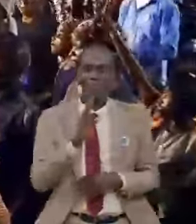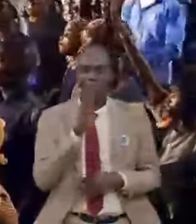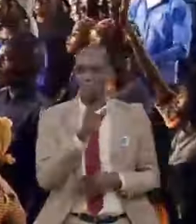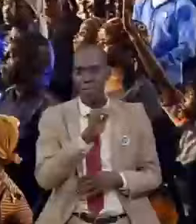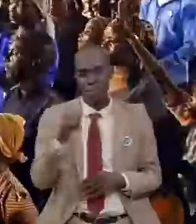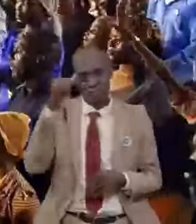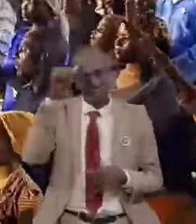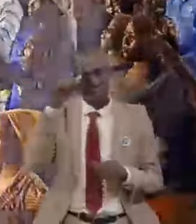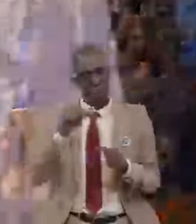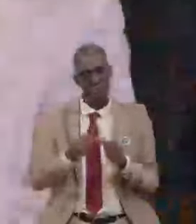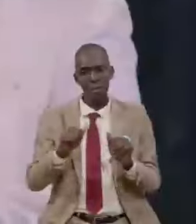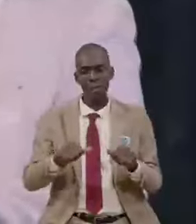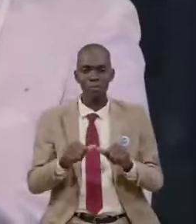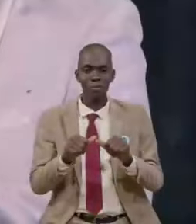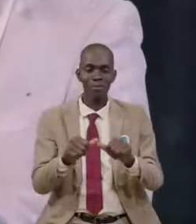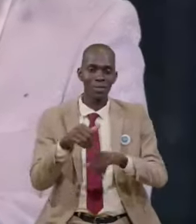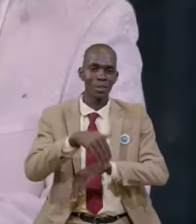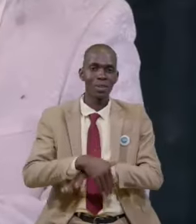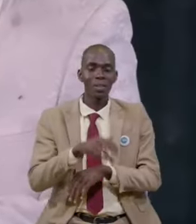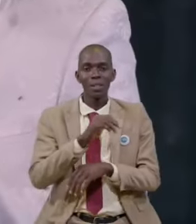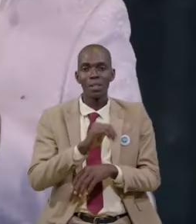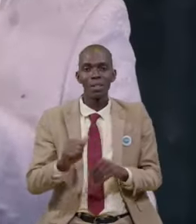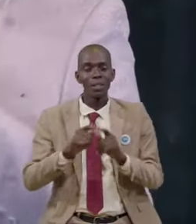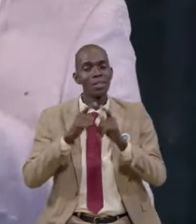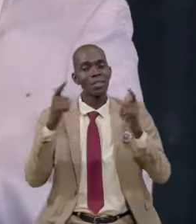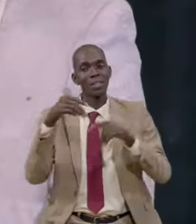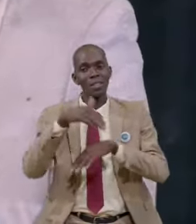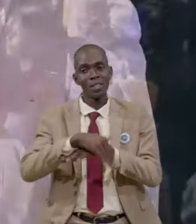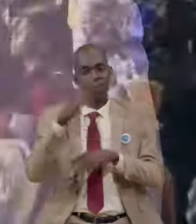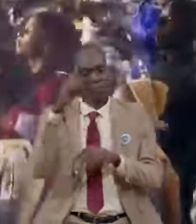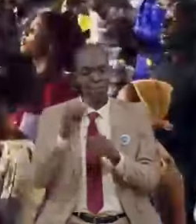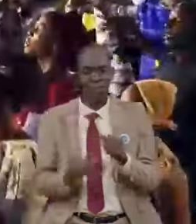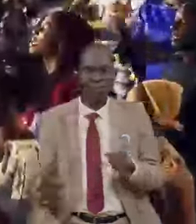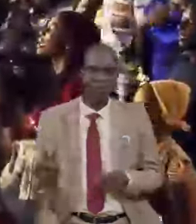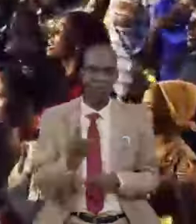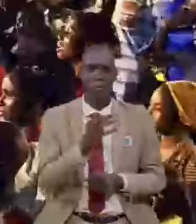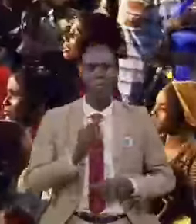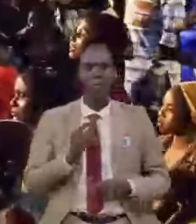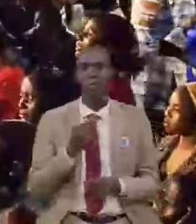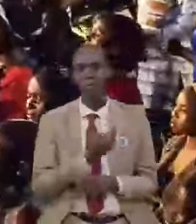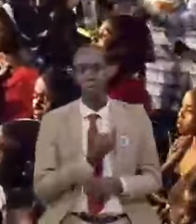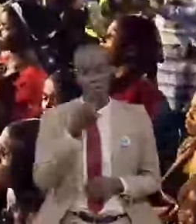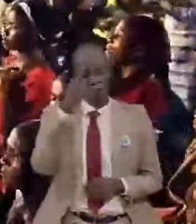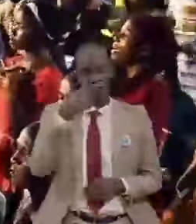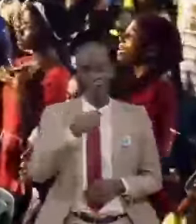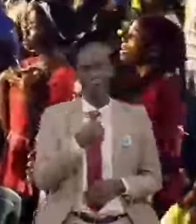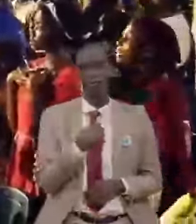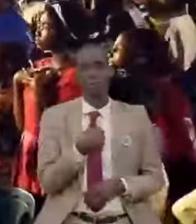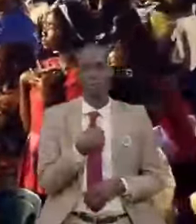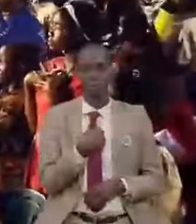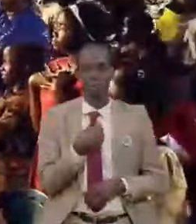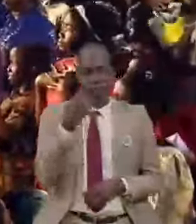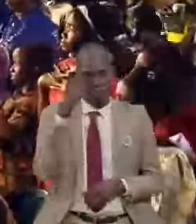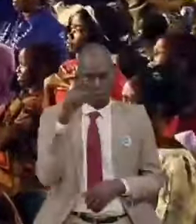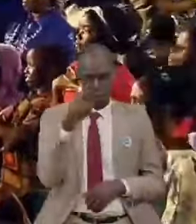Spectacular night for every one of us. For me. For you. For us